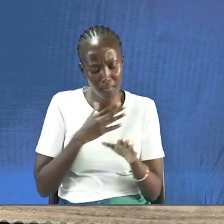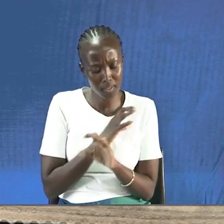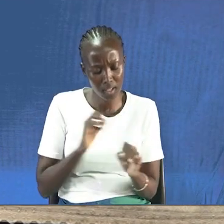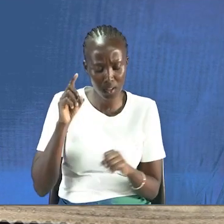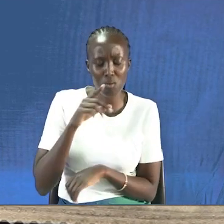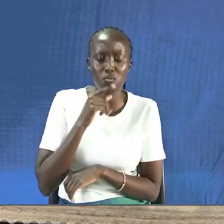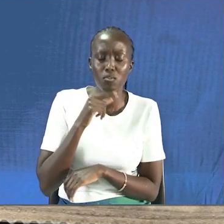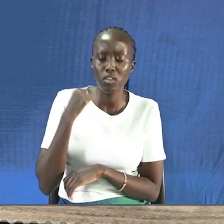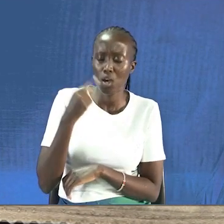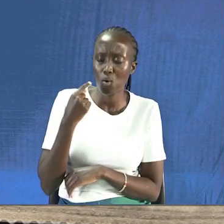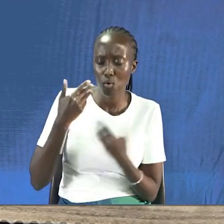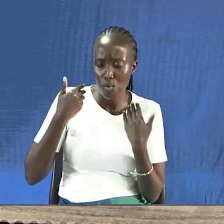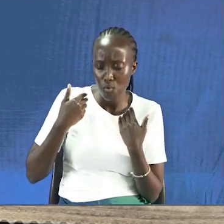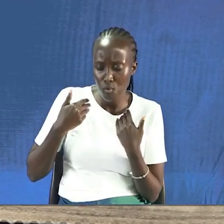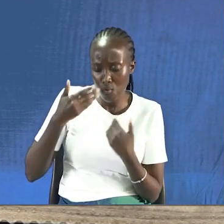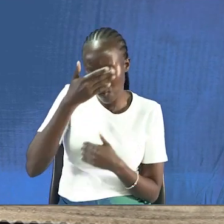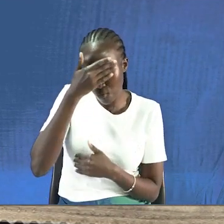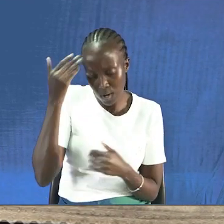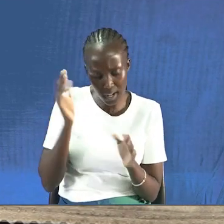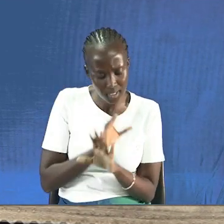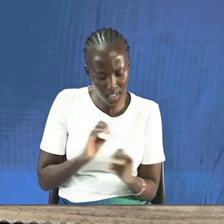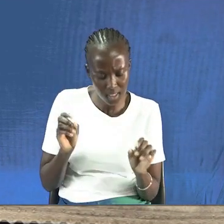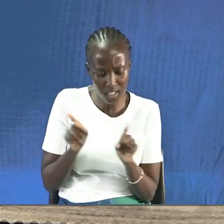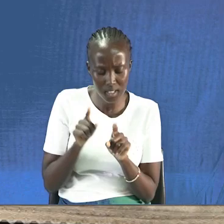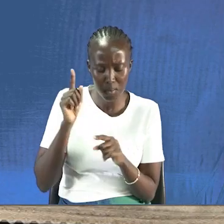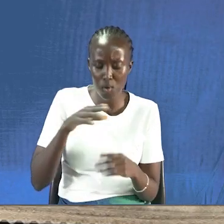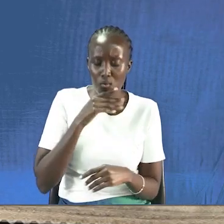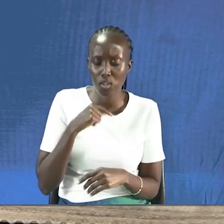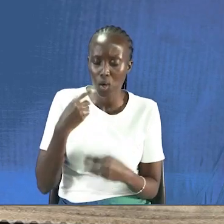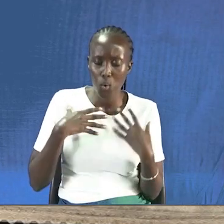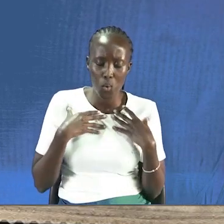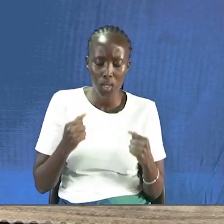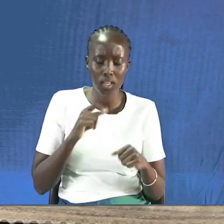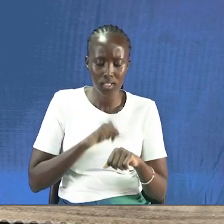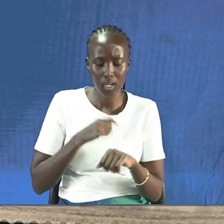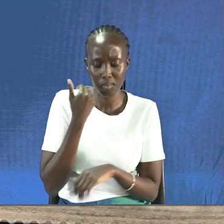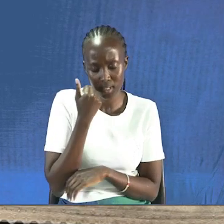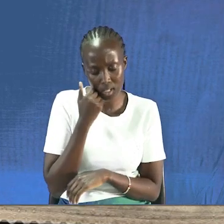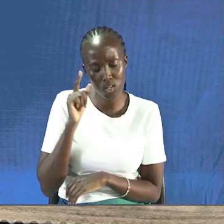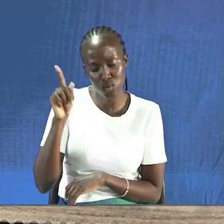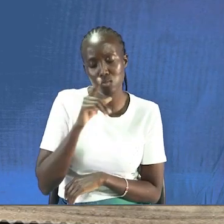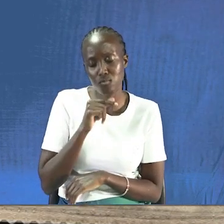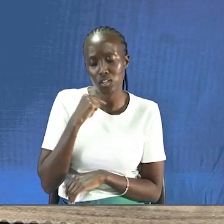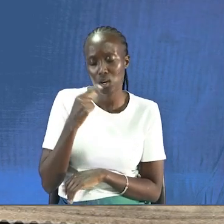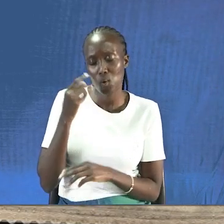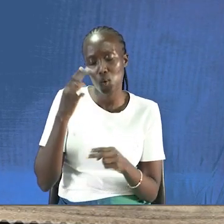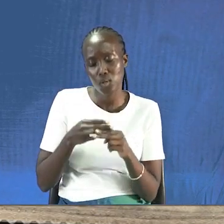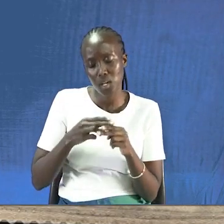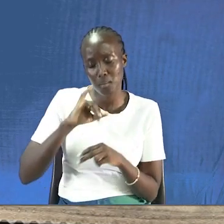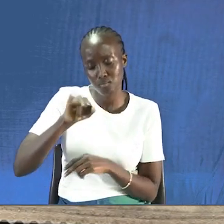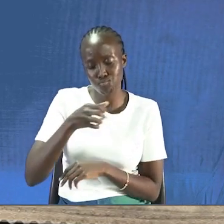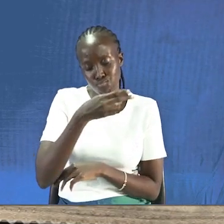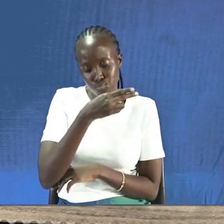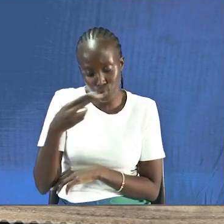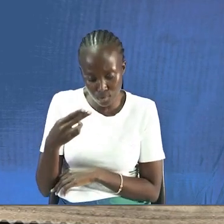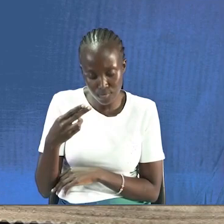who never forsakes his own. You are a Father who heals our diseases. You are a Father whose name is Jehovah